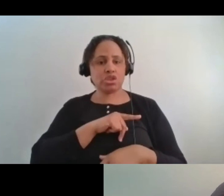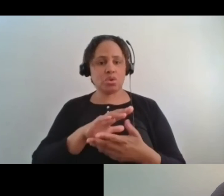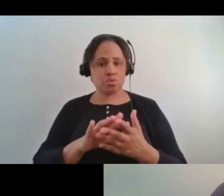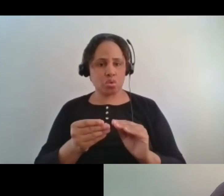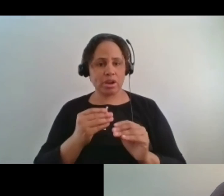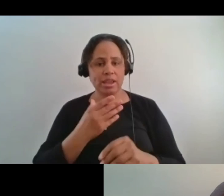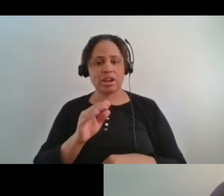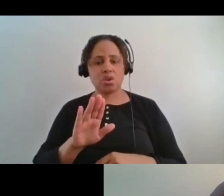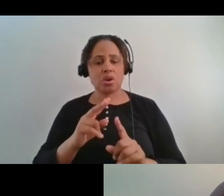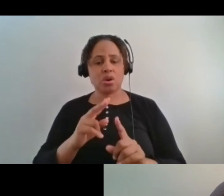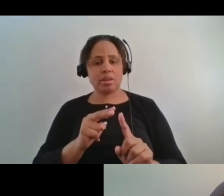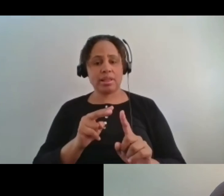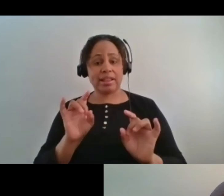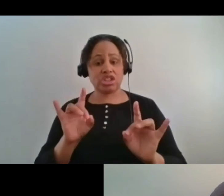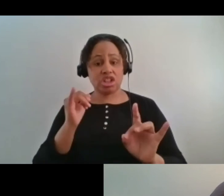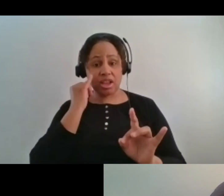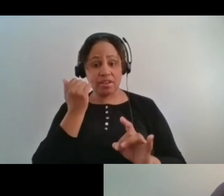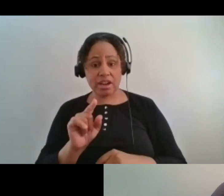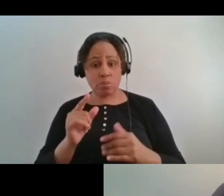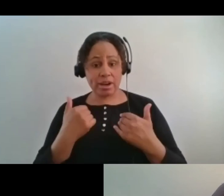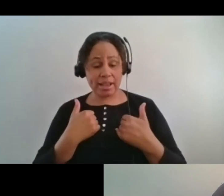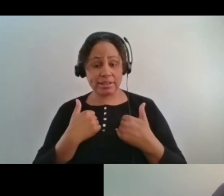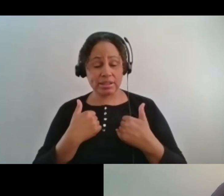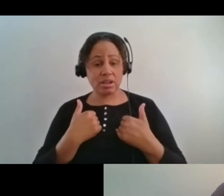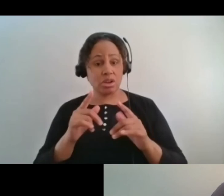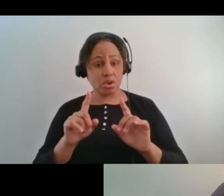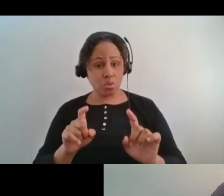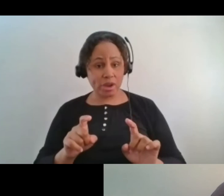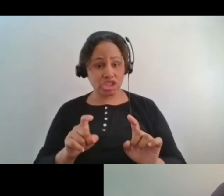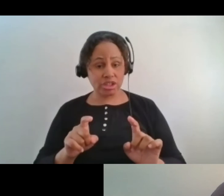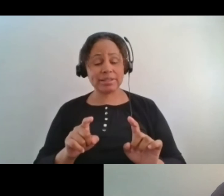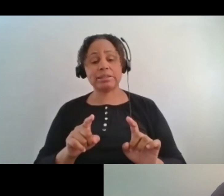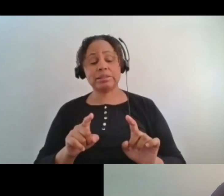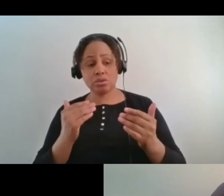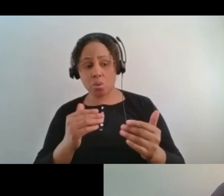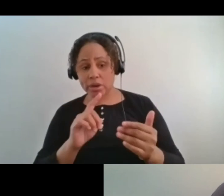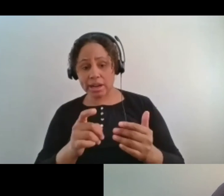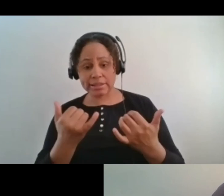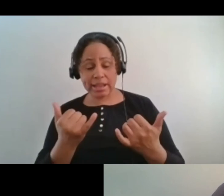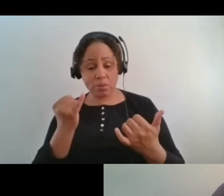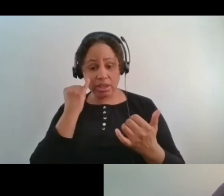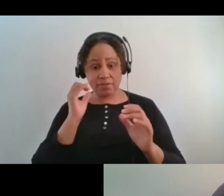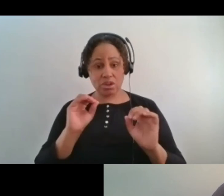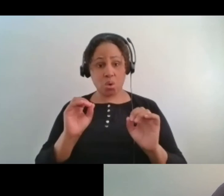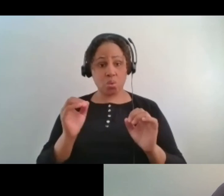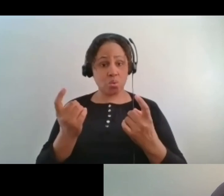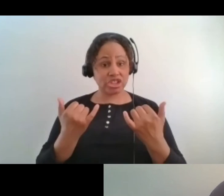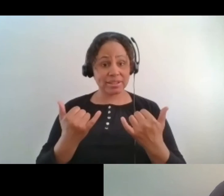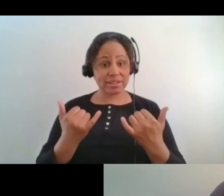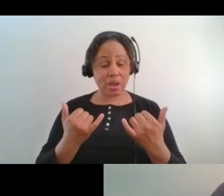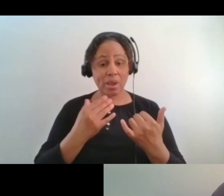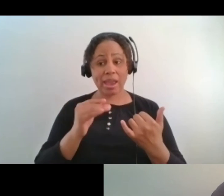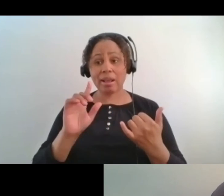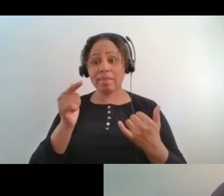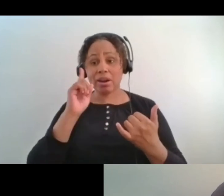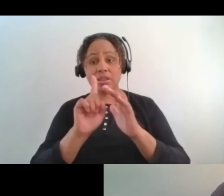if anyone has questions for you, they can ask you now. But again, if anyone maybe doesn't have questions at the moment and thinks of it later, or if they don't